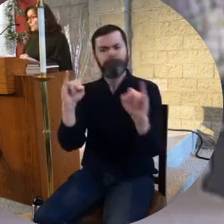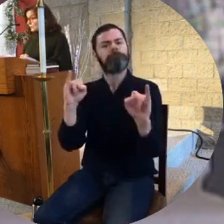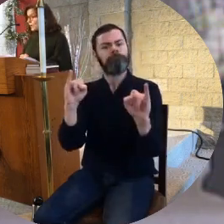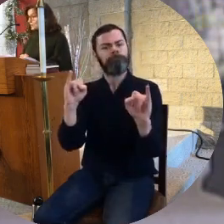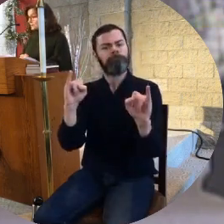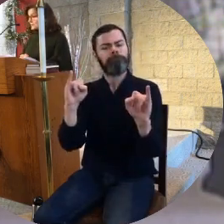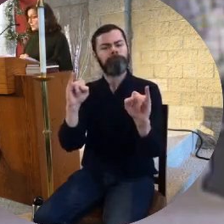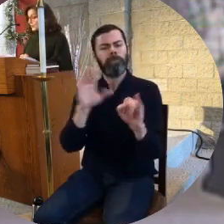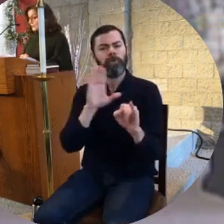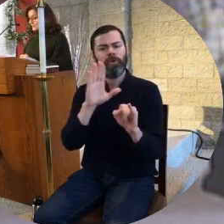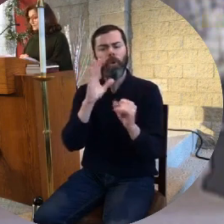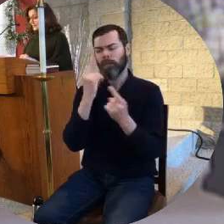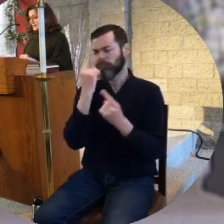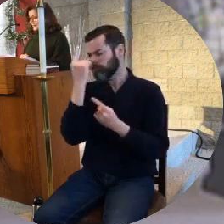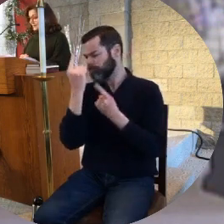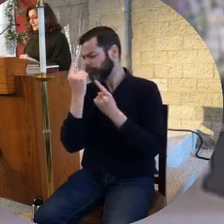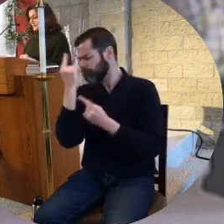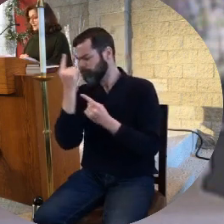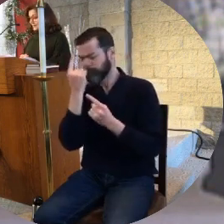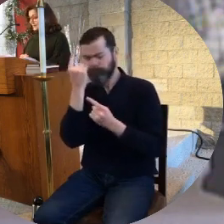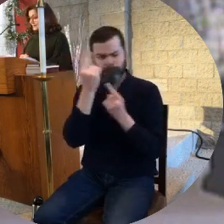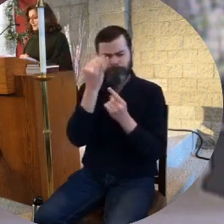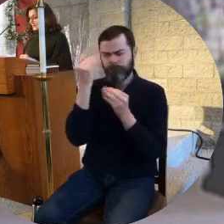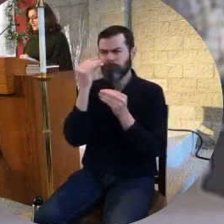Choose your thoughts accordingly.